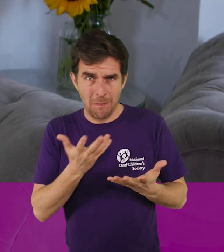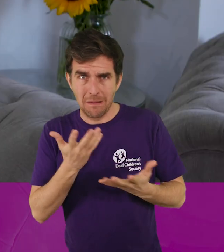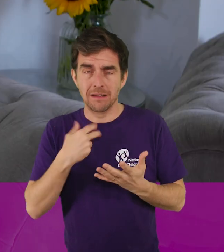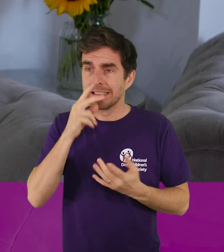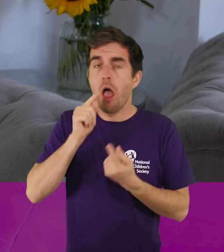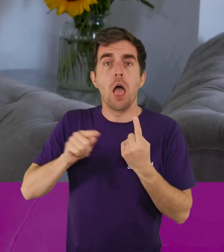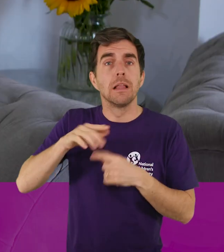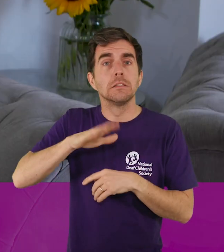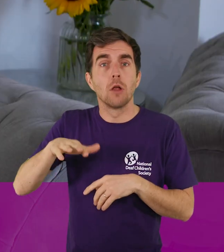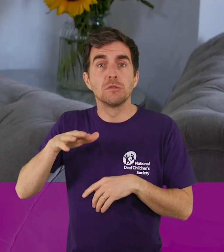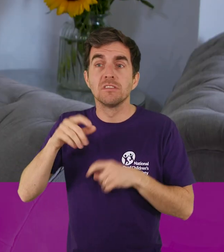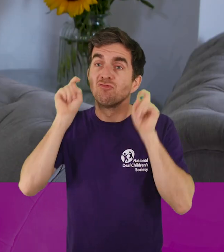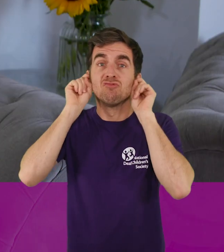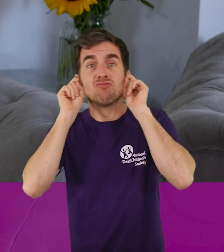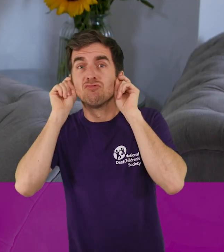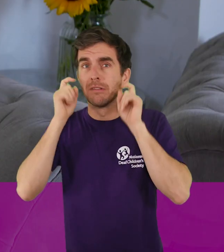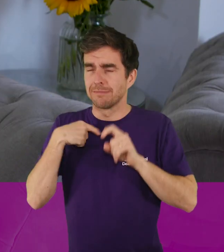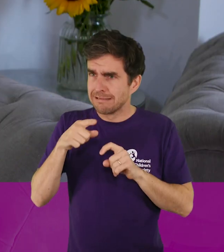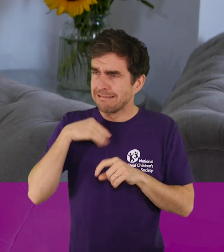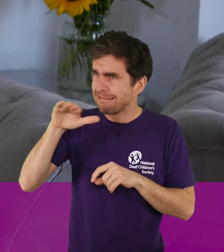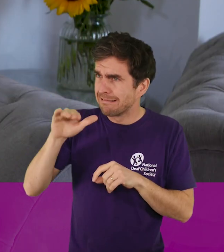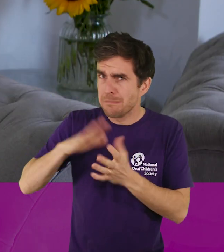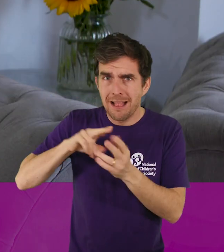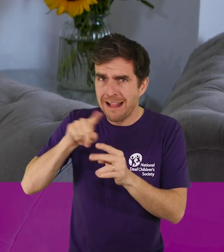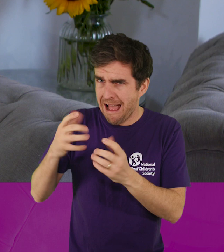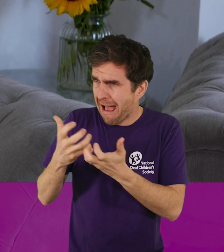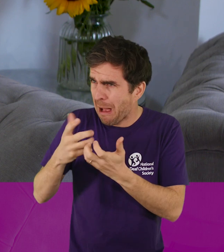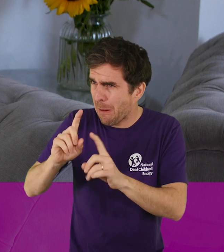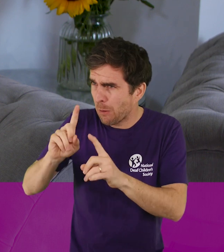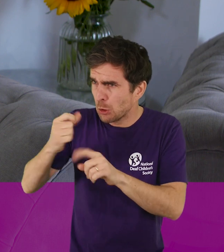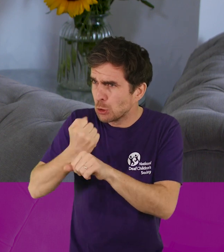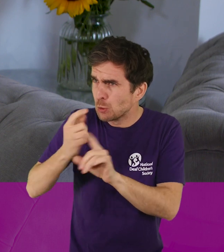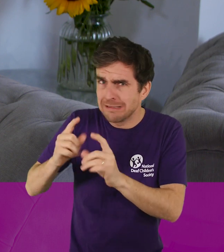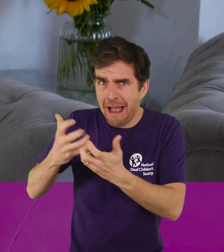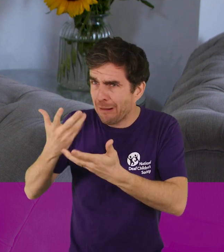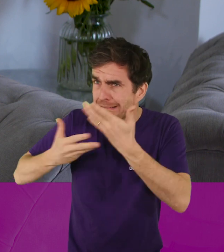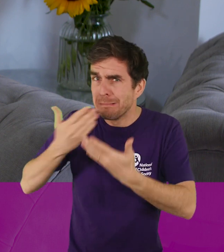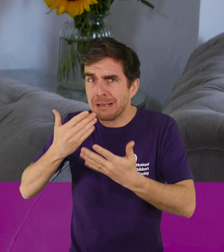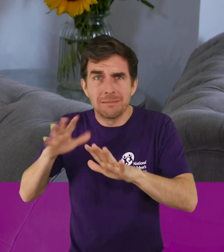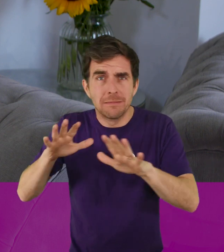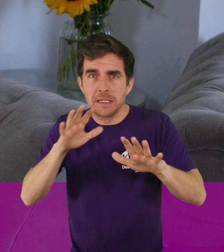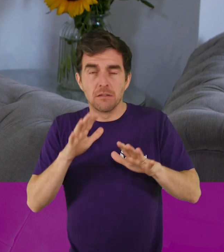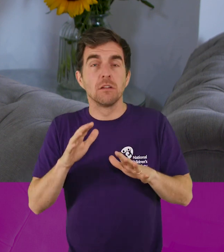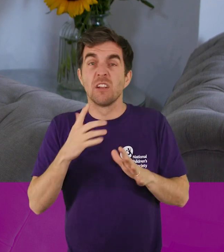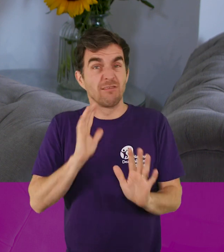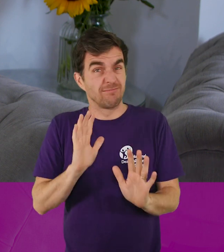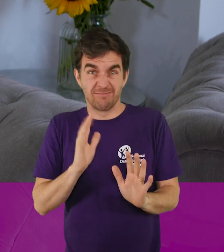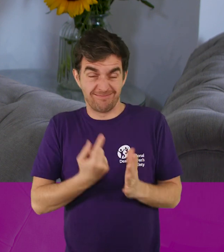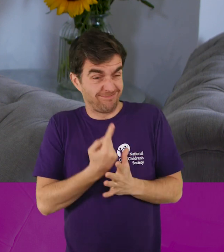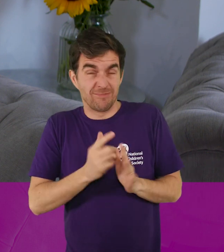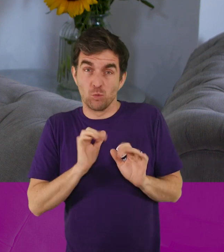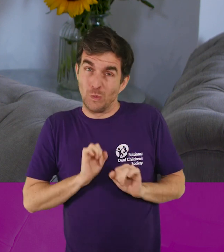And you see such other kids wearing their hearing aids and stuff like that, and you'd be asking other parents like, how did you do it? How did you do it? And I think